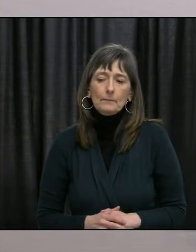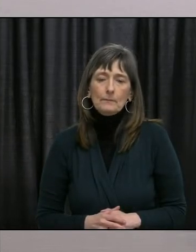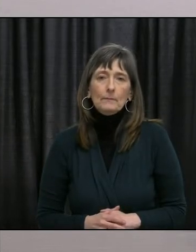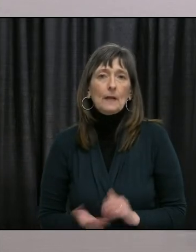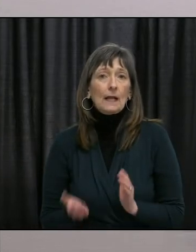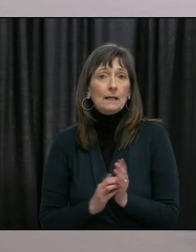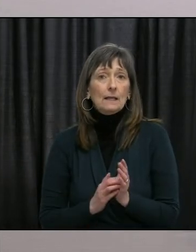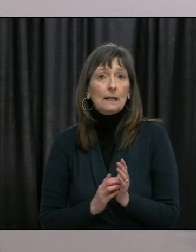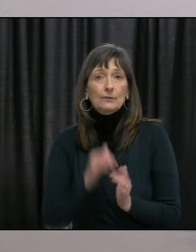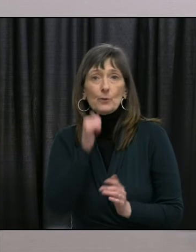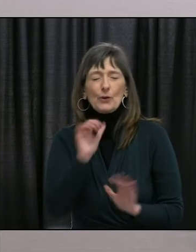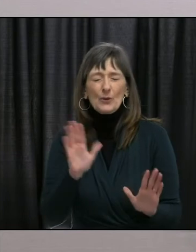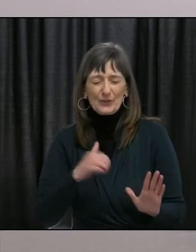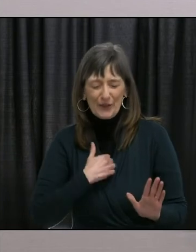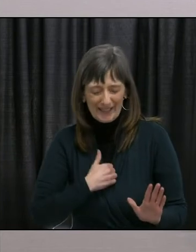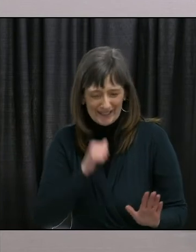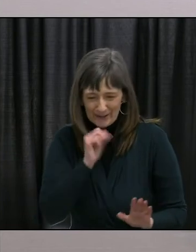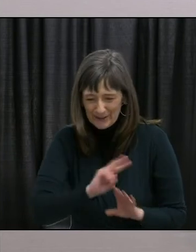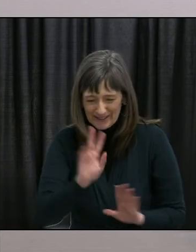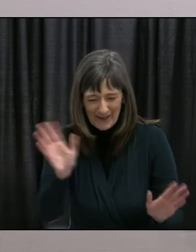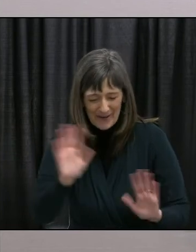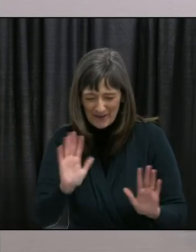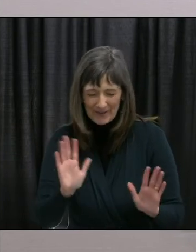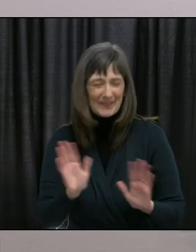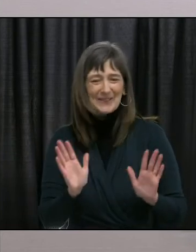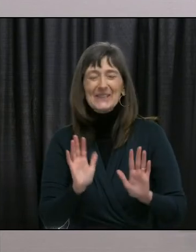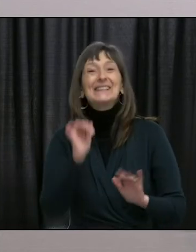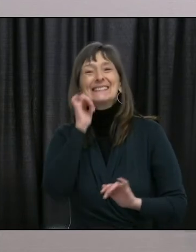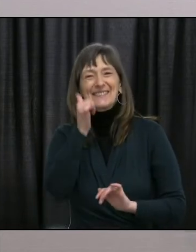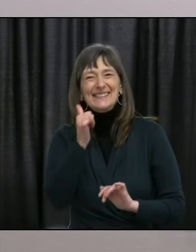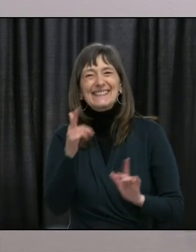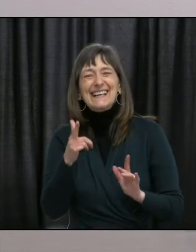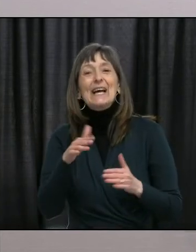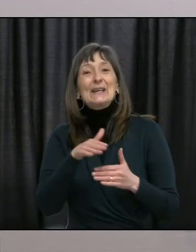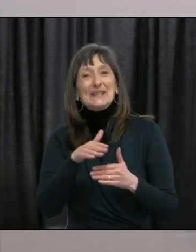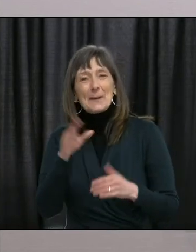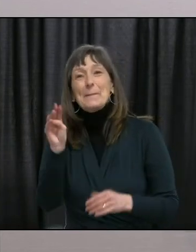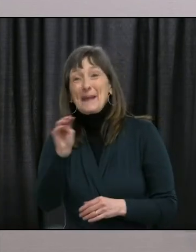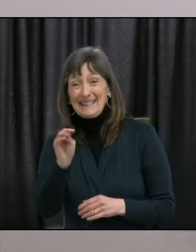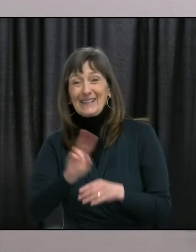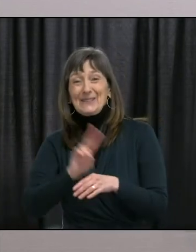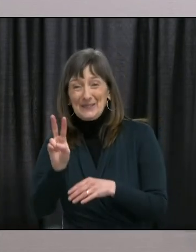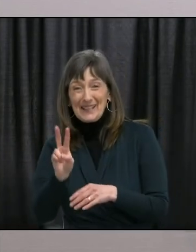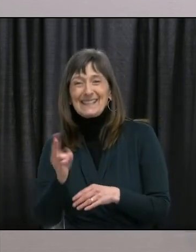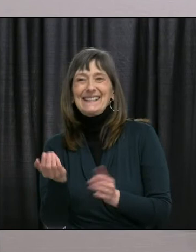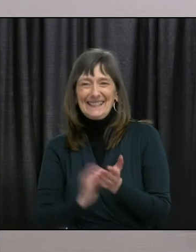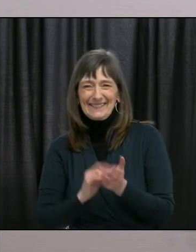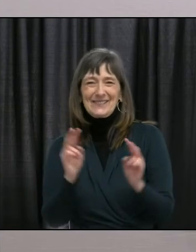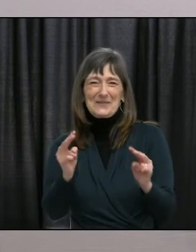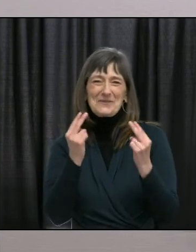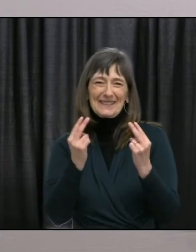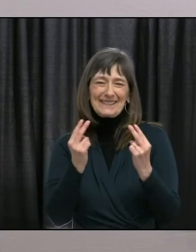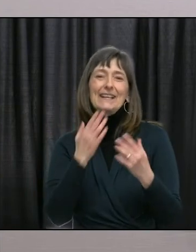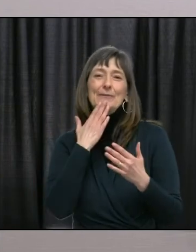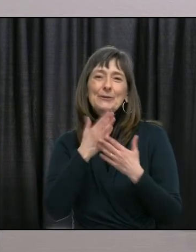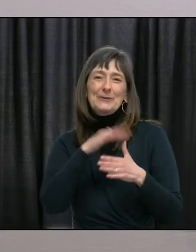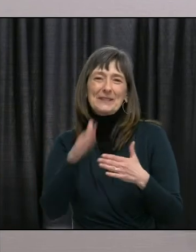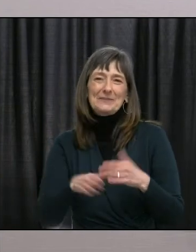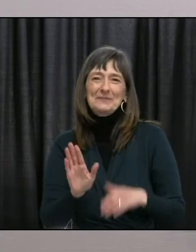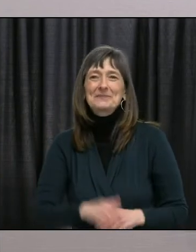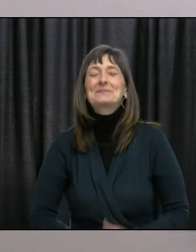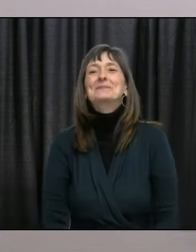at 2 p.m. Oh, sorry. No, we're going for news releases tomorrow. We'll get you to join us on Monday at 2 p.m., 1:30 in Labrador. Have a great weekend, everybody.